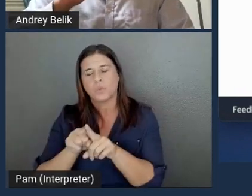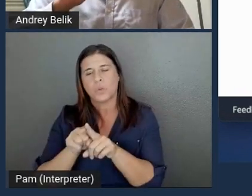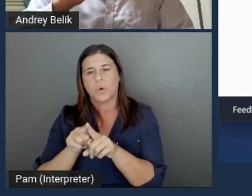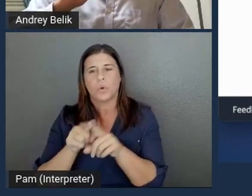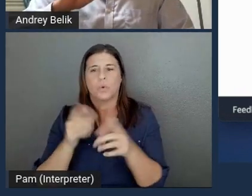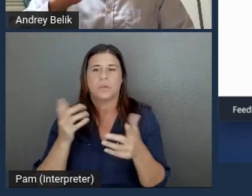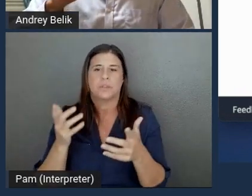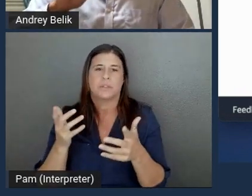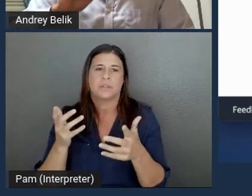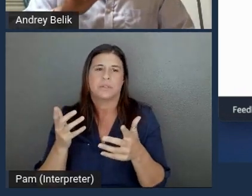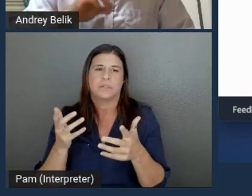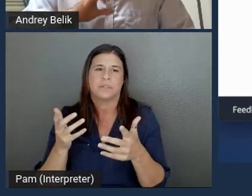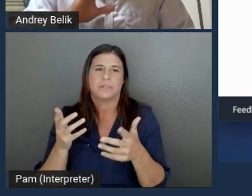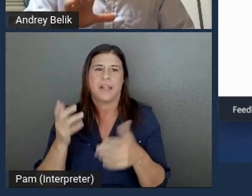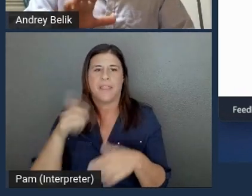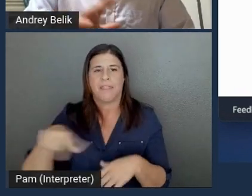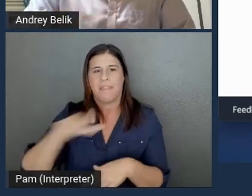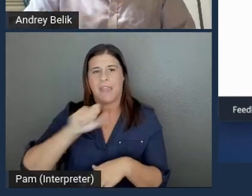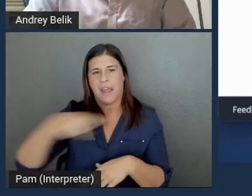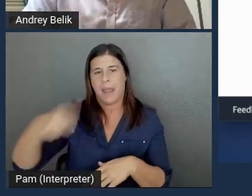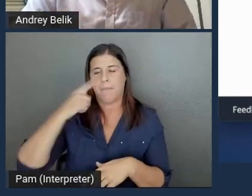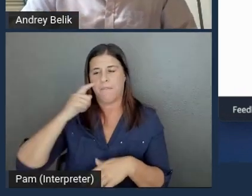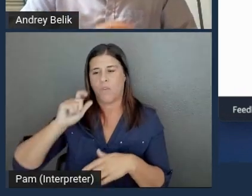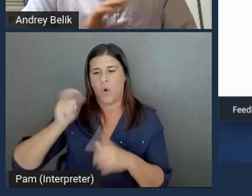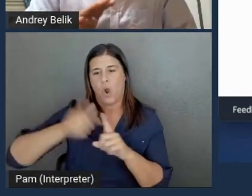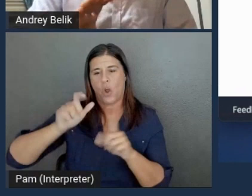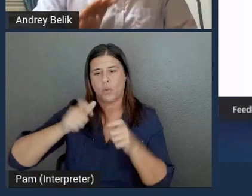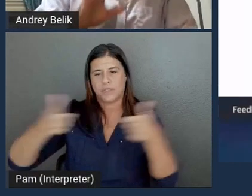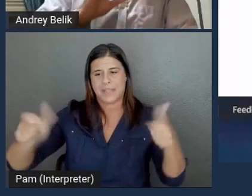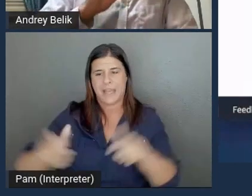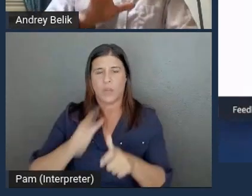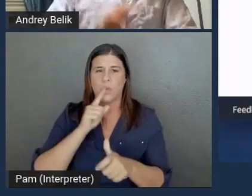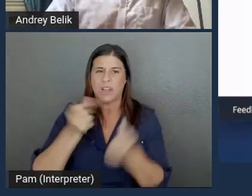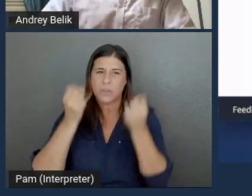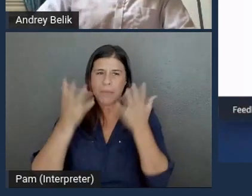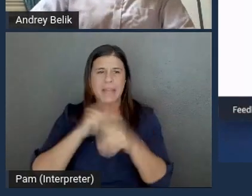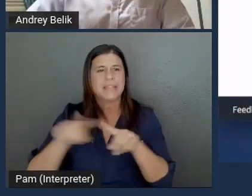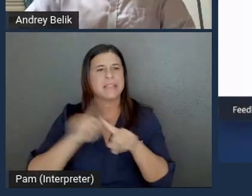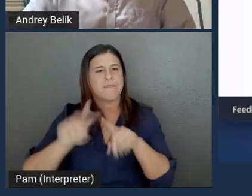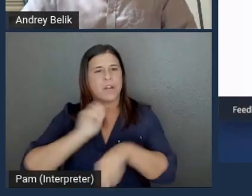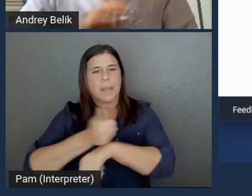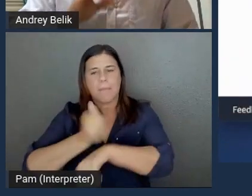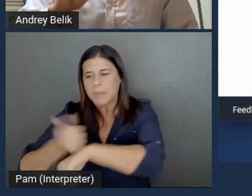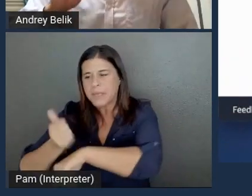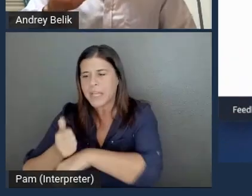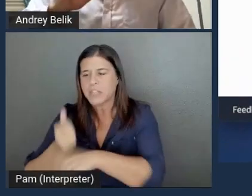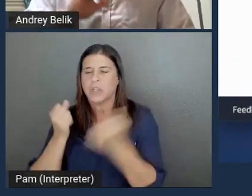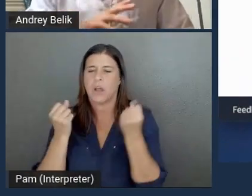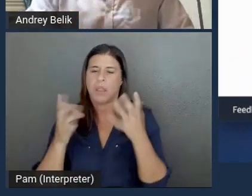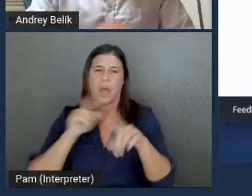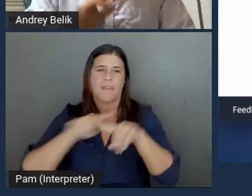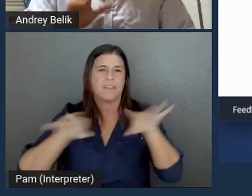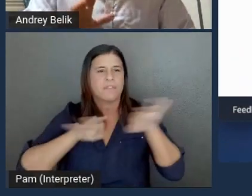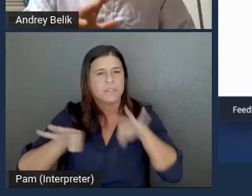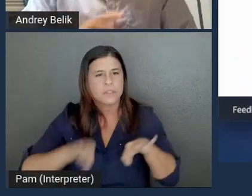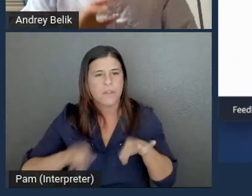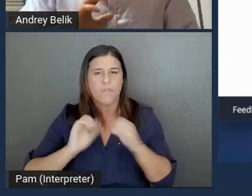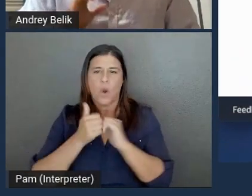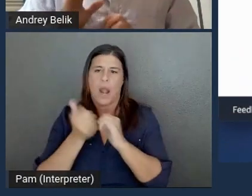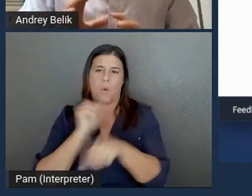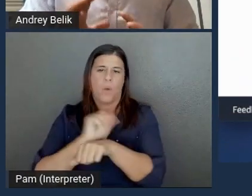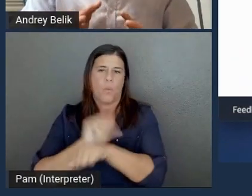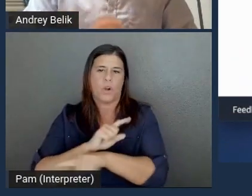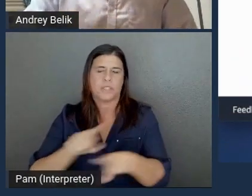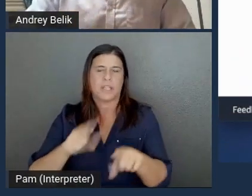the AWS application auto-scaling has fantastic documentation. There is lots of explanation how that works, parameters for auto-scaling